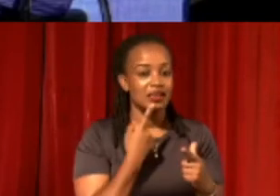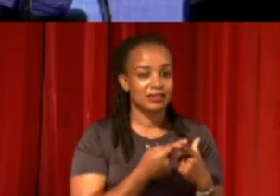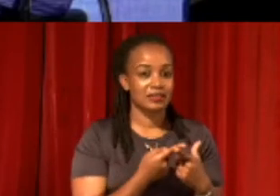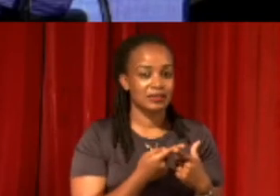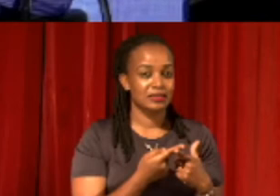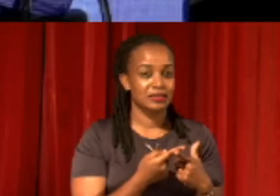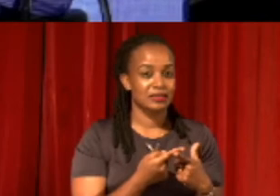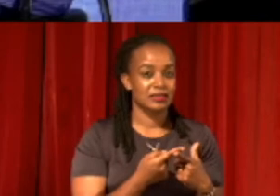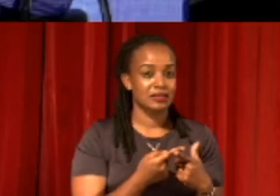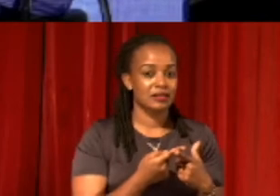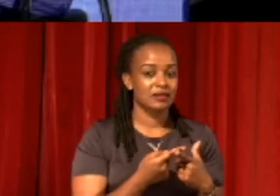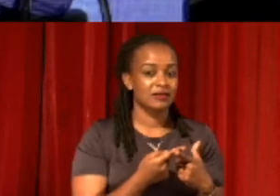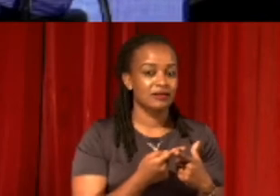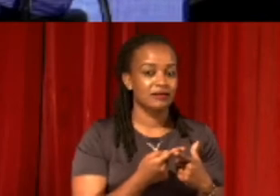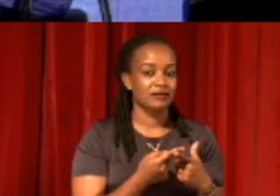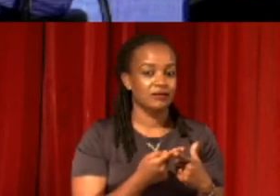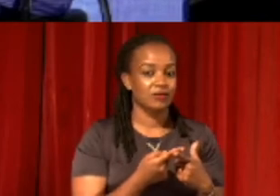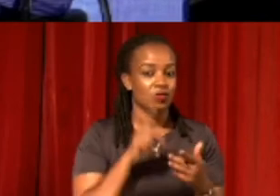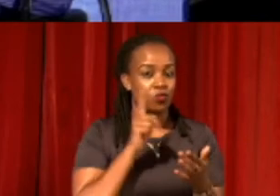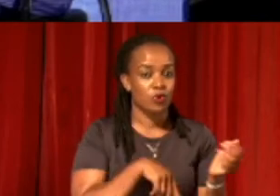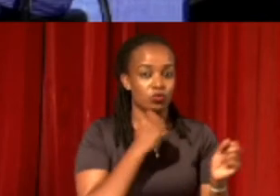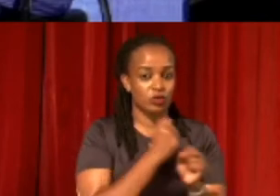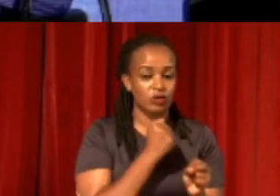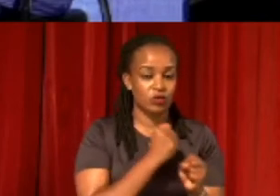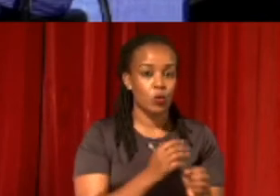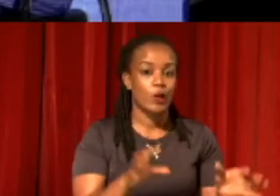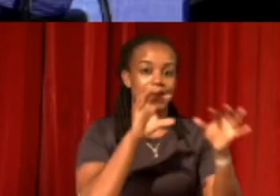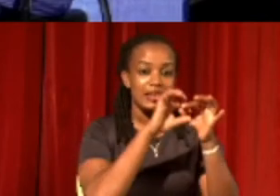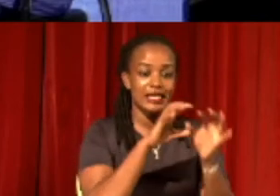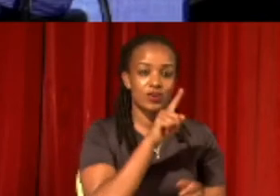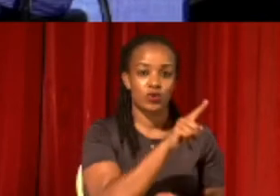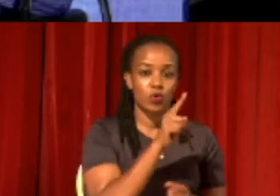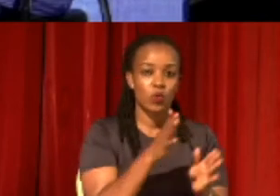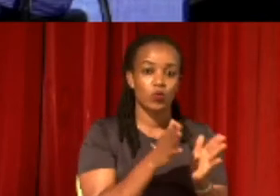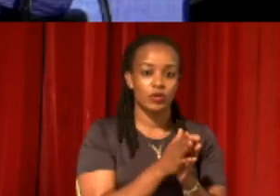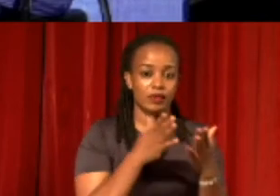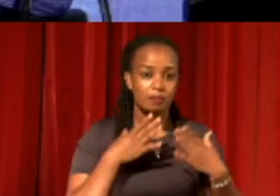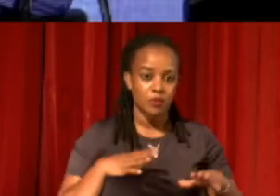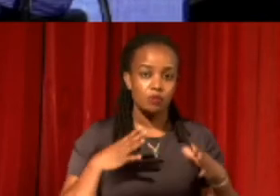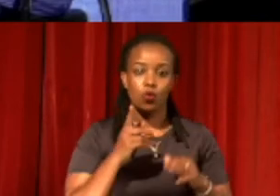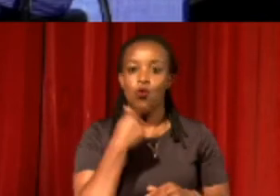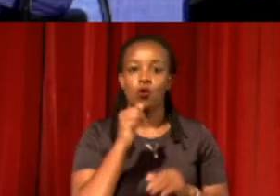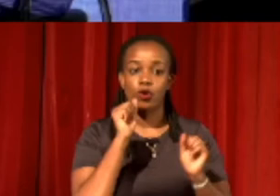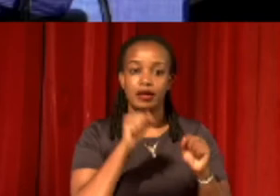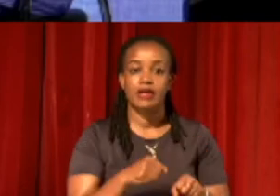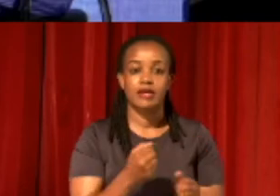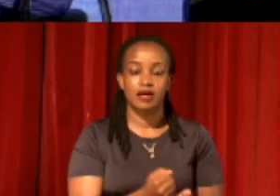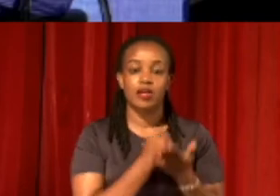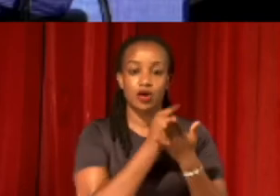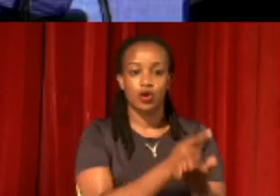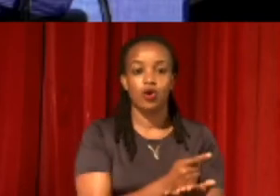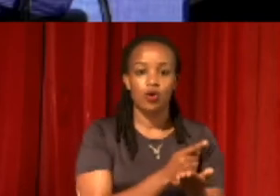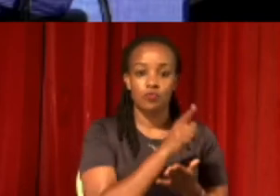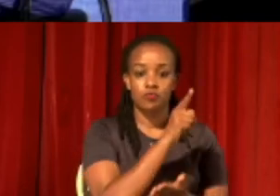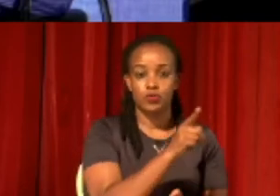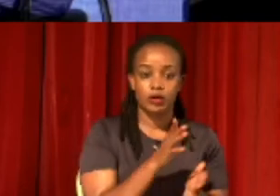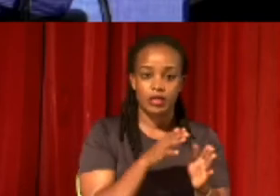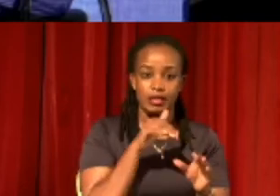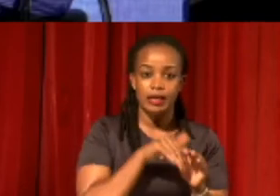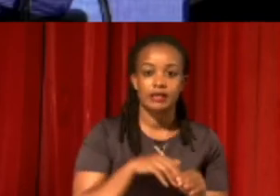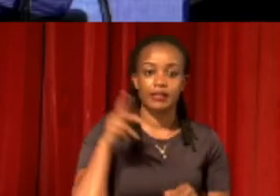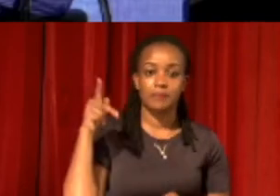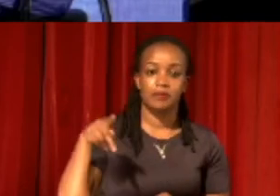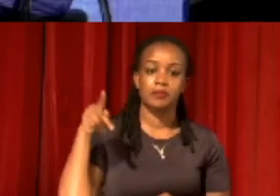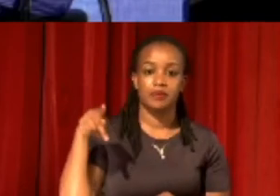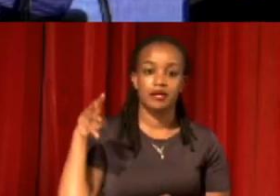that's available. What we do now is we link you up with, we have many friends, producer friends to PPMC, who we're able to